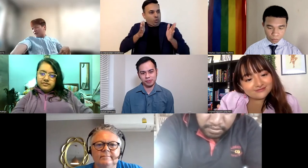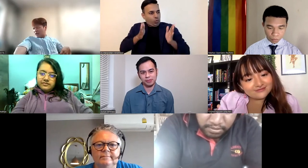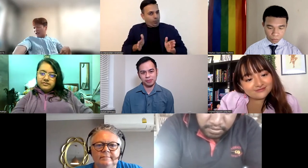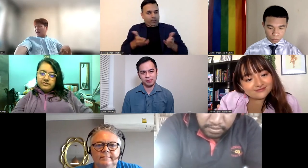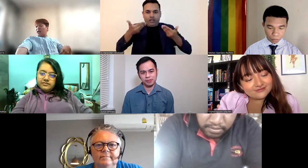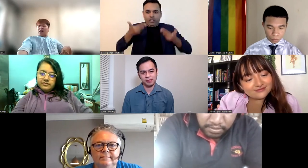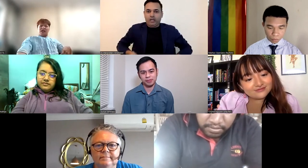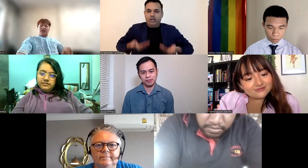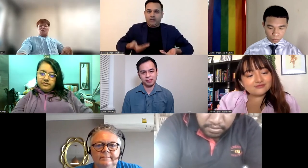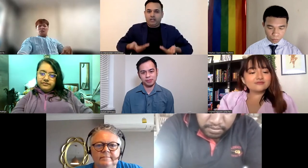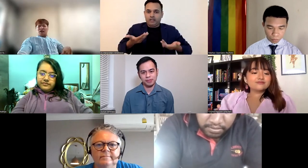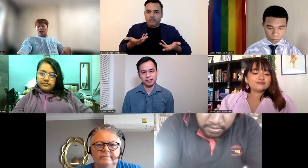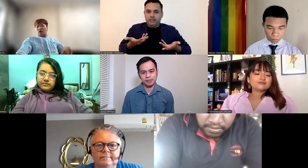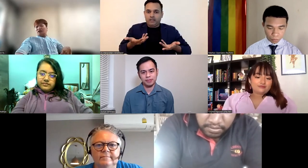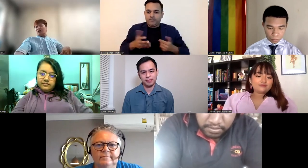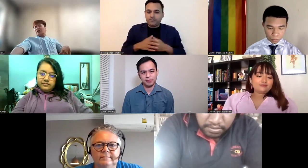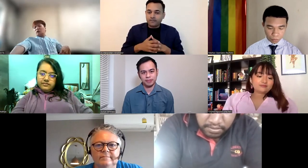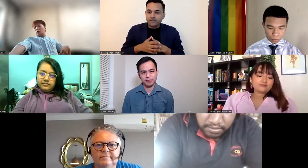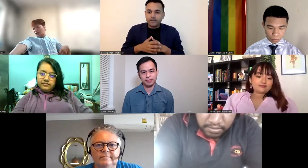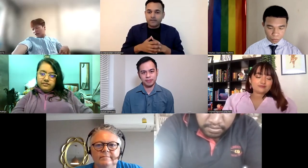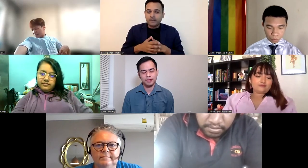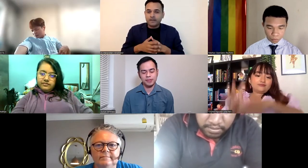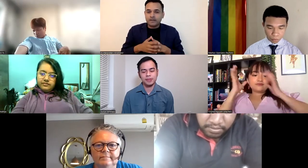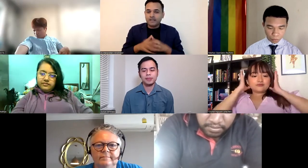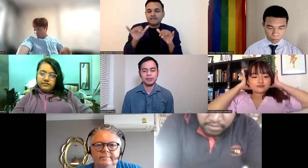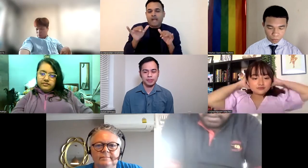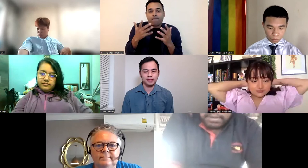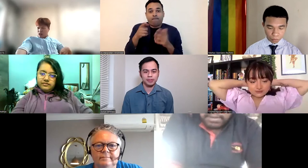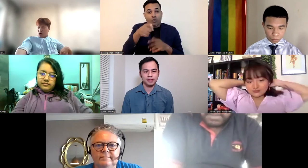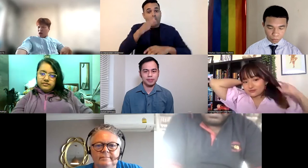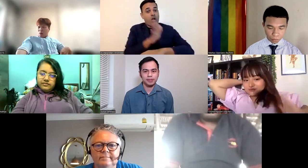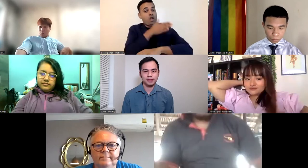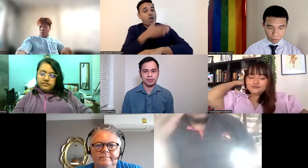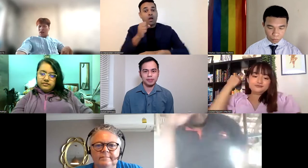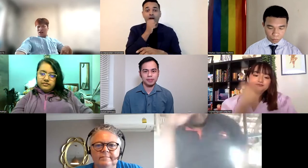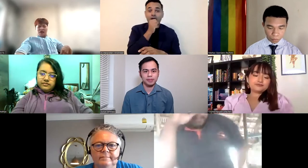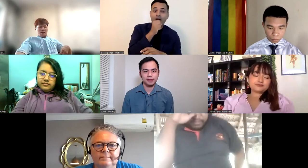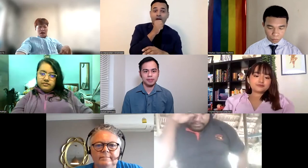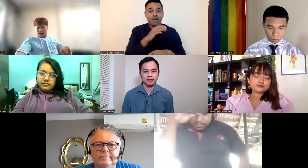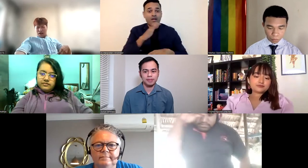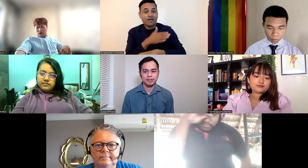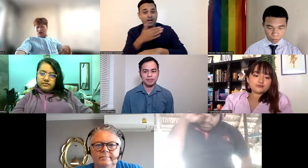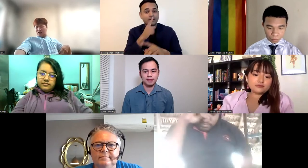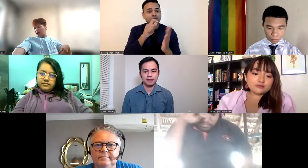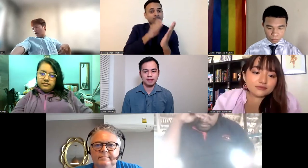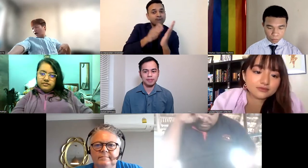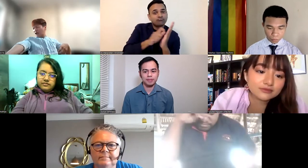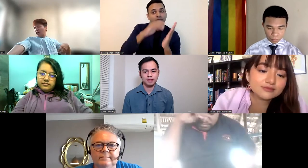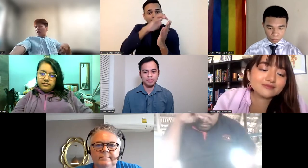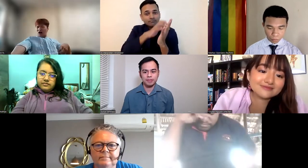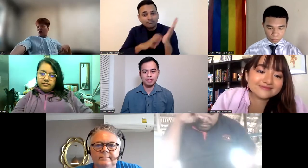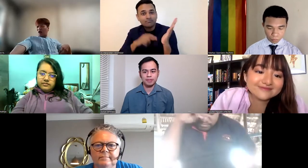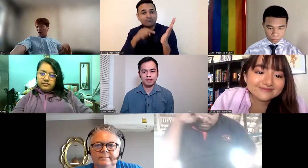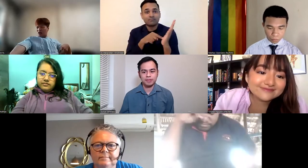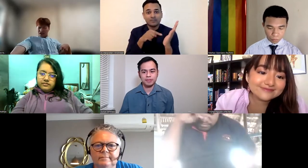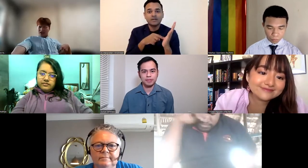whether you're tall or short. So it's just a difference in the a human being and